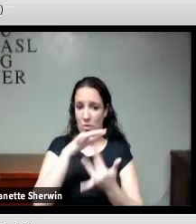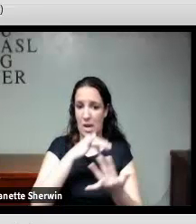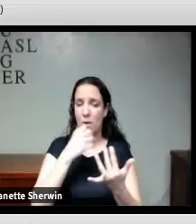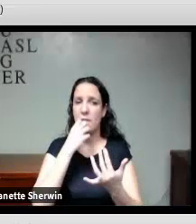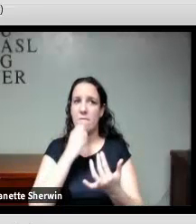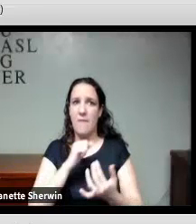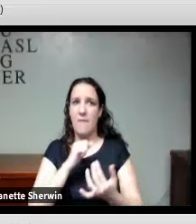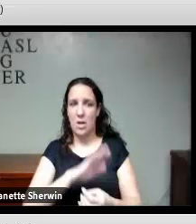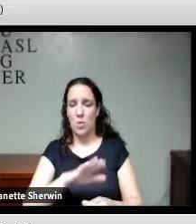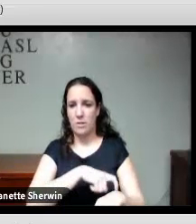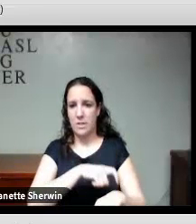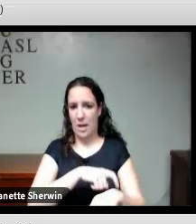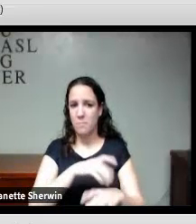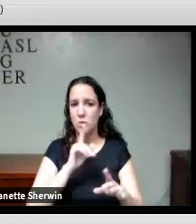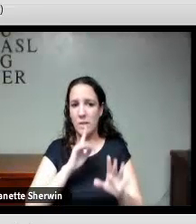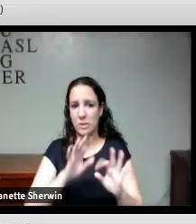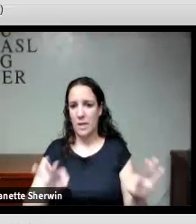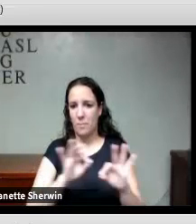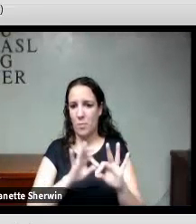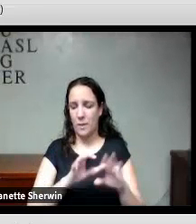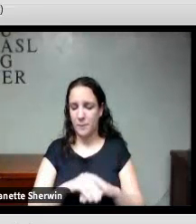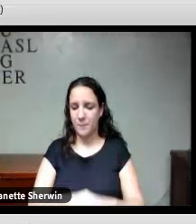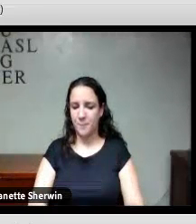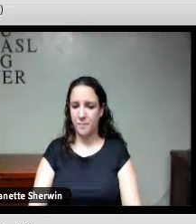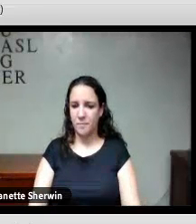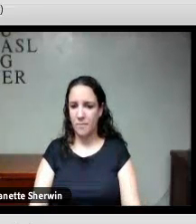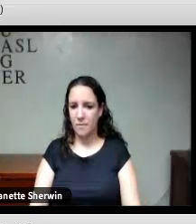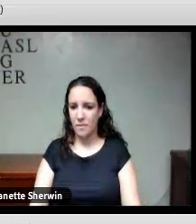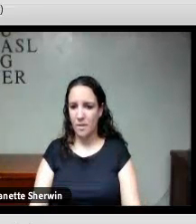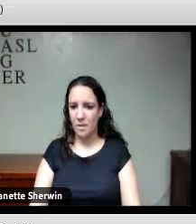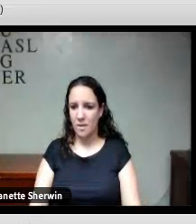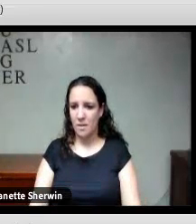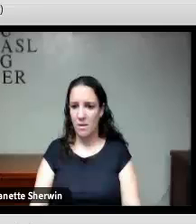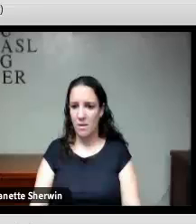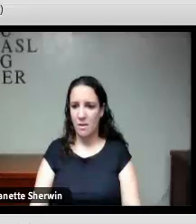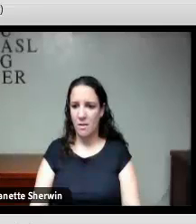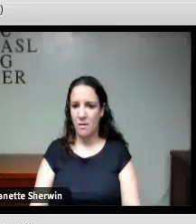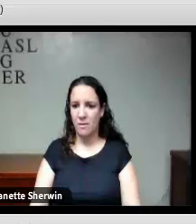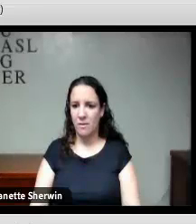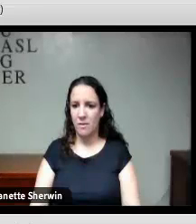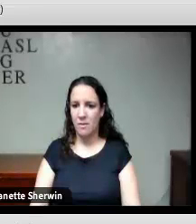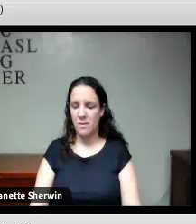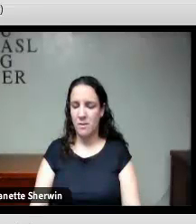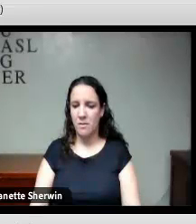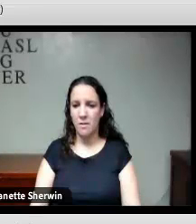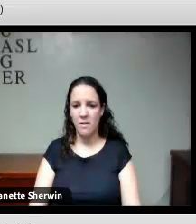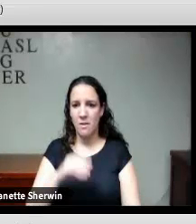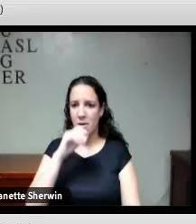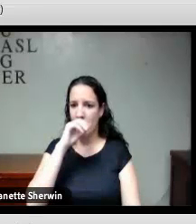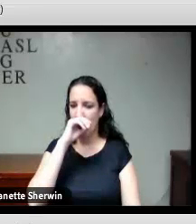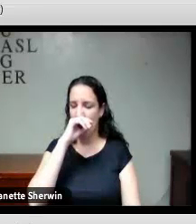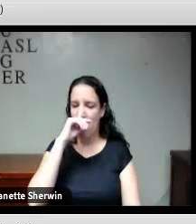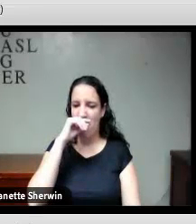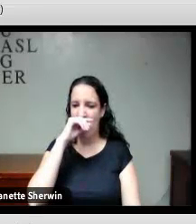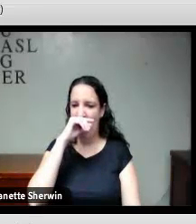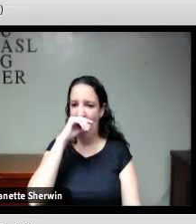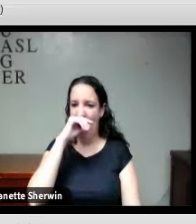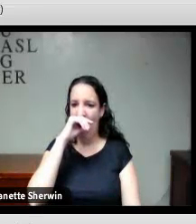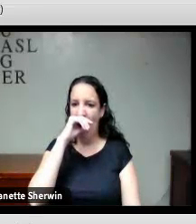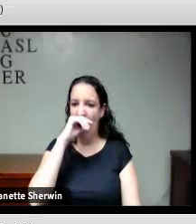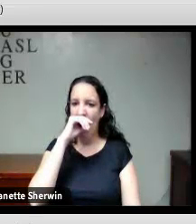time to tell you about this issue and they feel appreciated and valued, then they come back to you instead of the library 3 miles down the road.